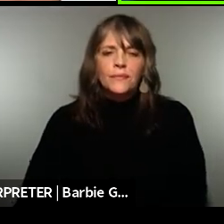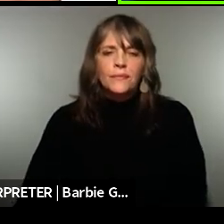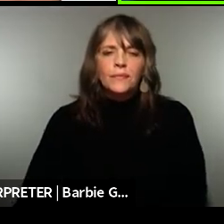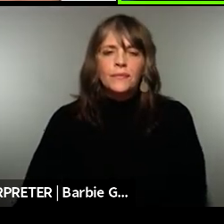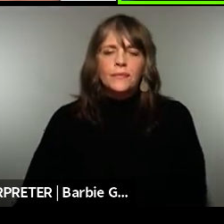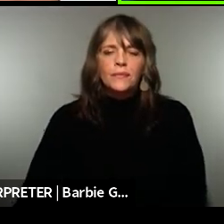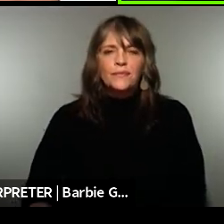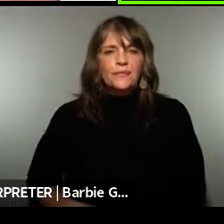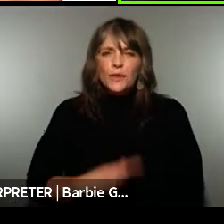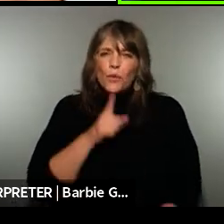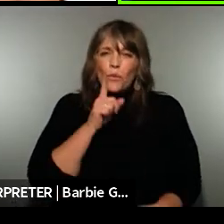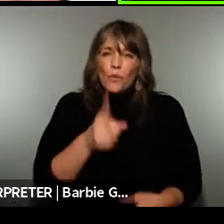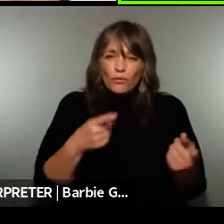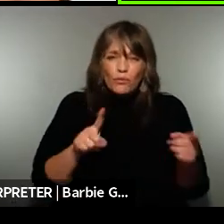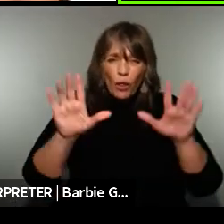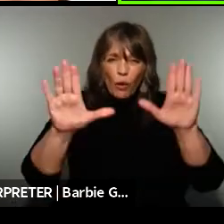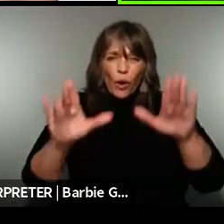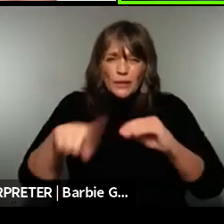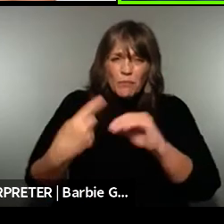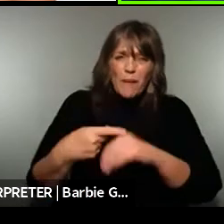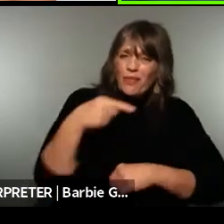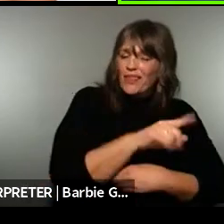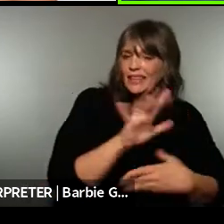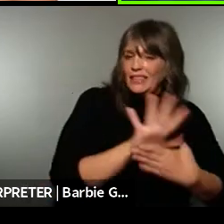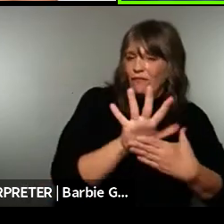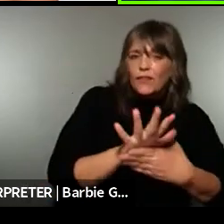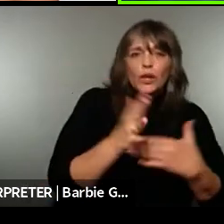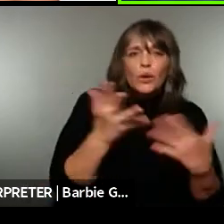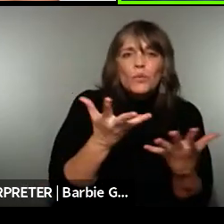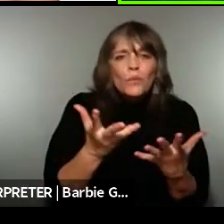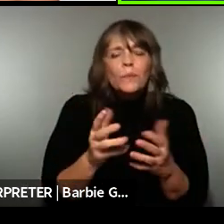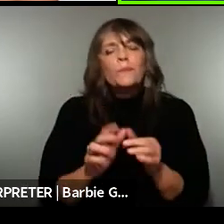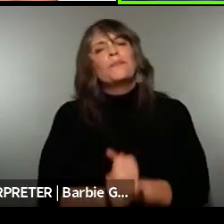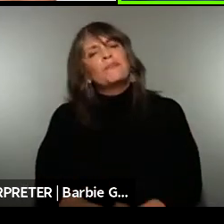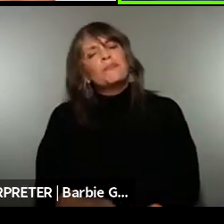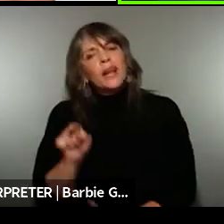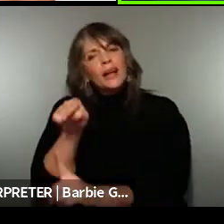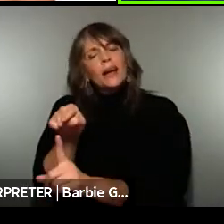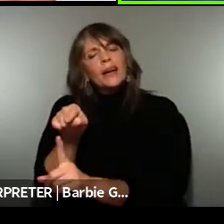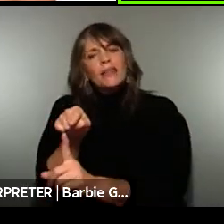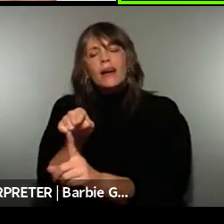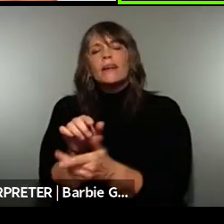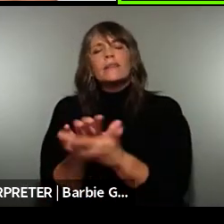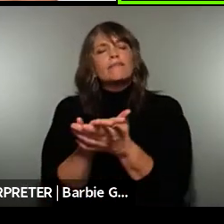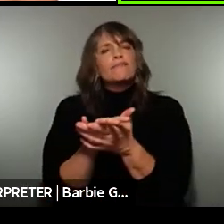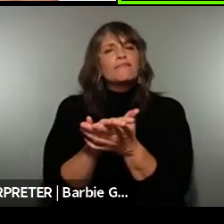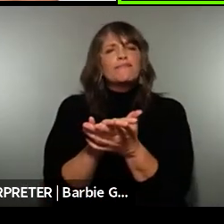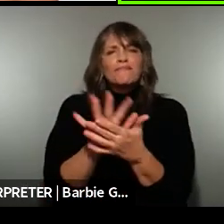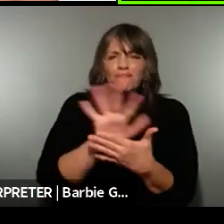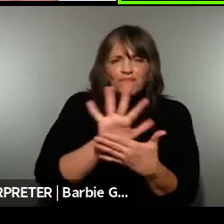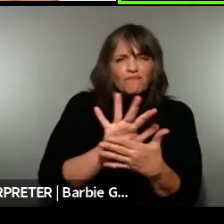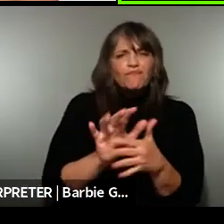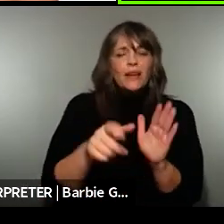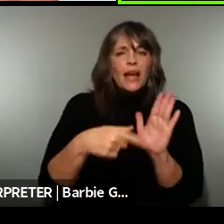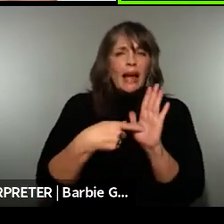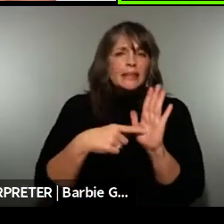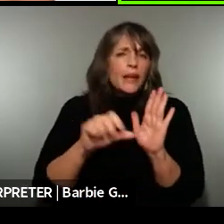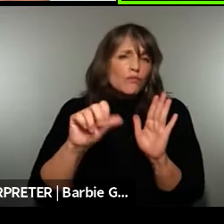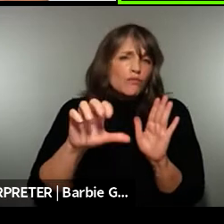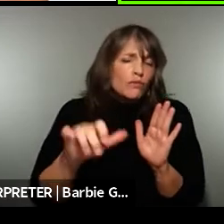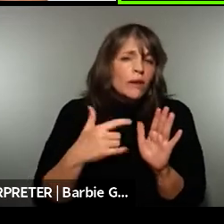what is really awesome about that video is it gives an example of like a